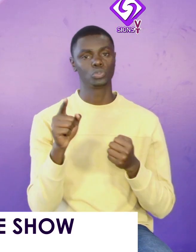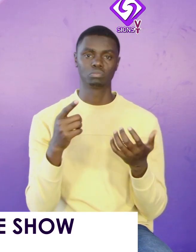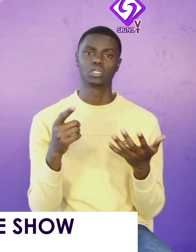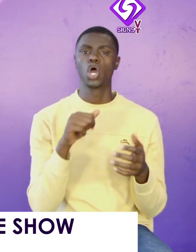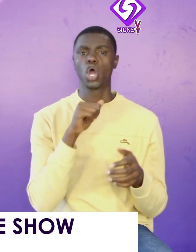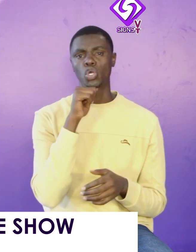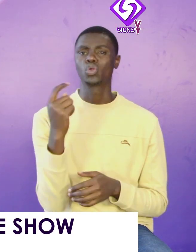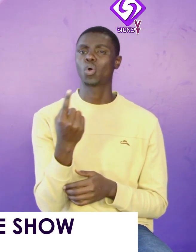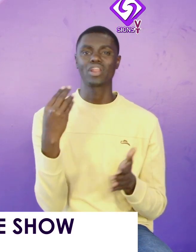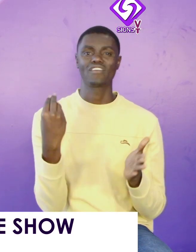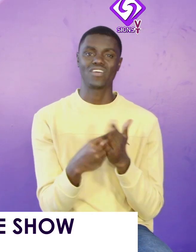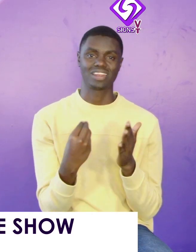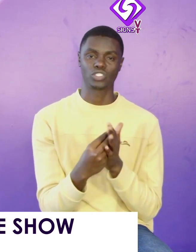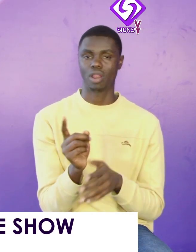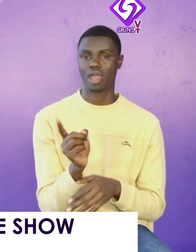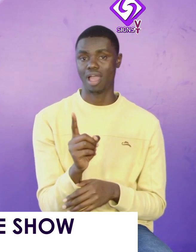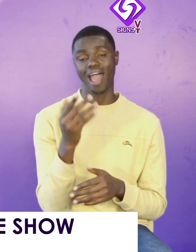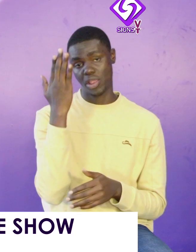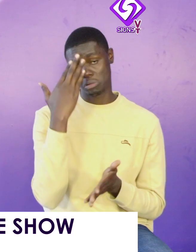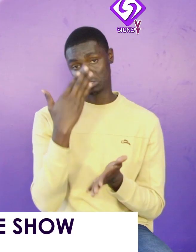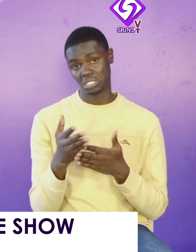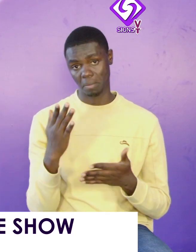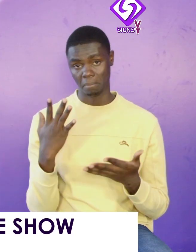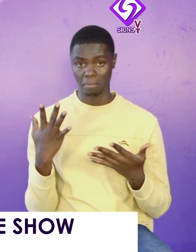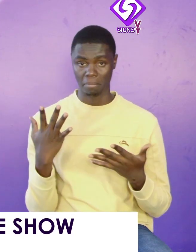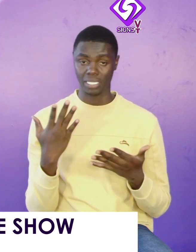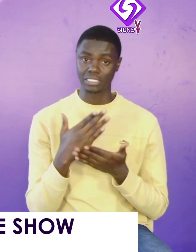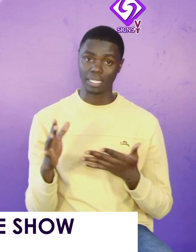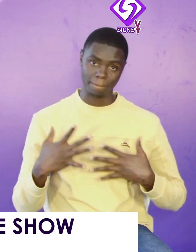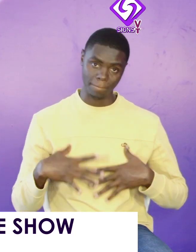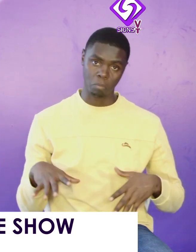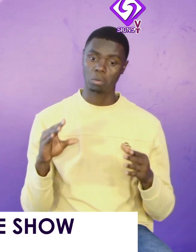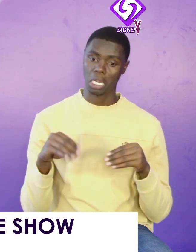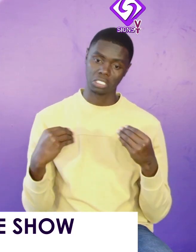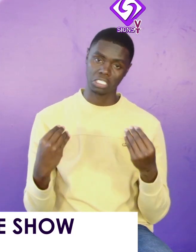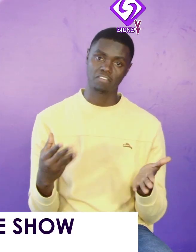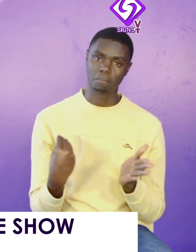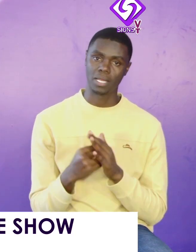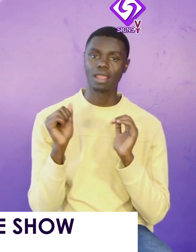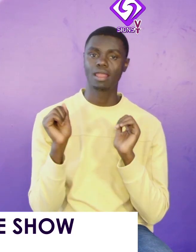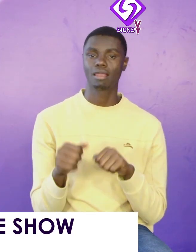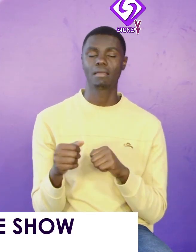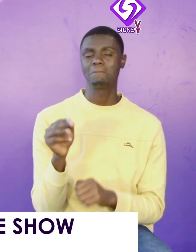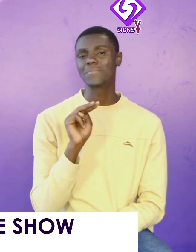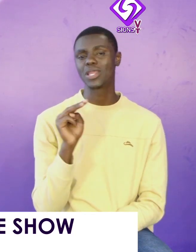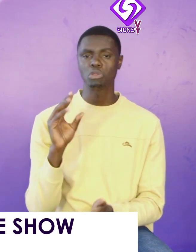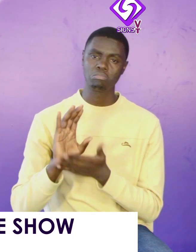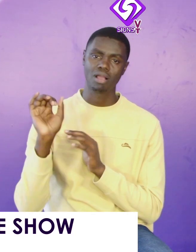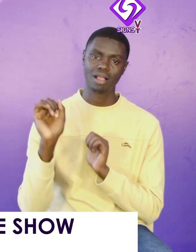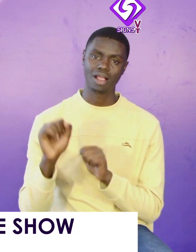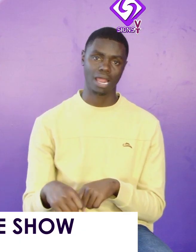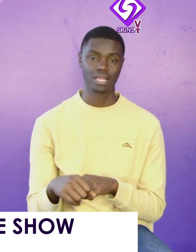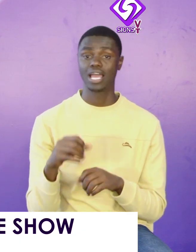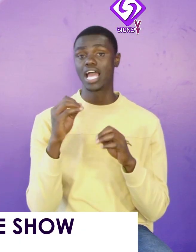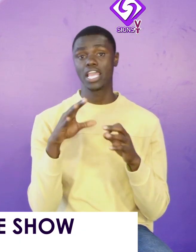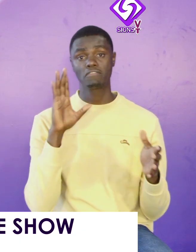Not just financially. Of course, some people can give in their hundreds of thousands and their millions. The moment they